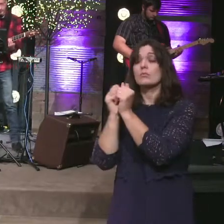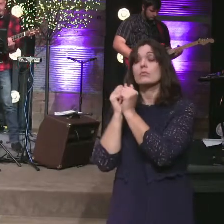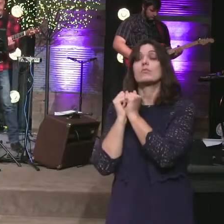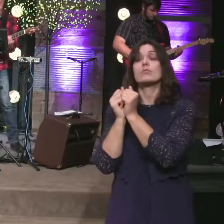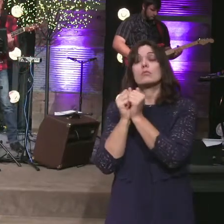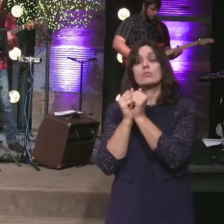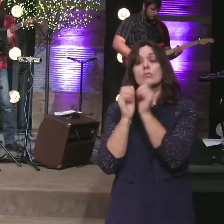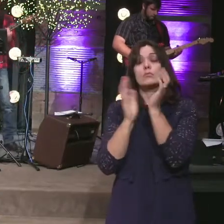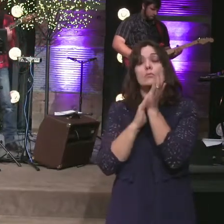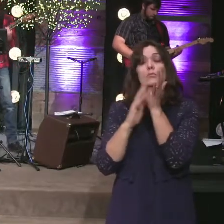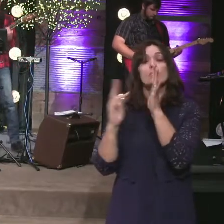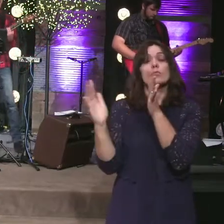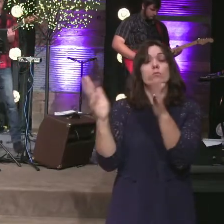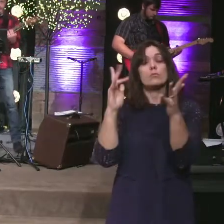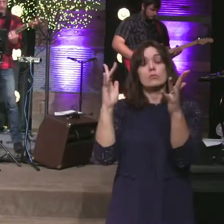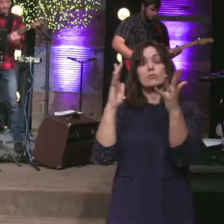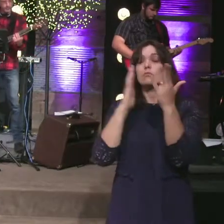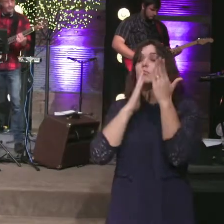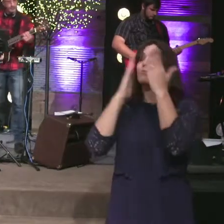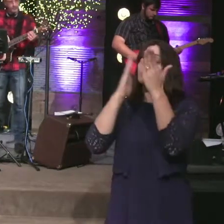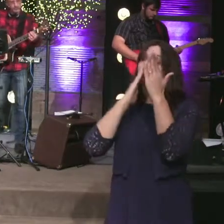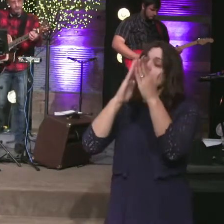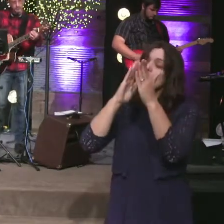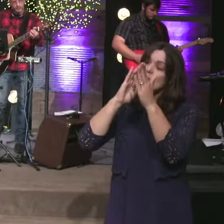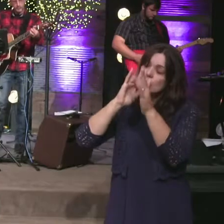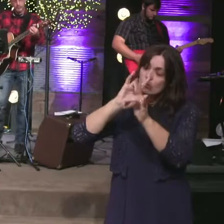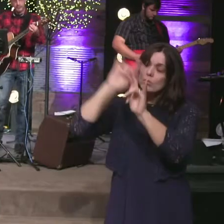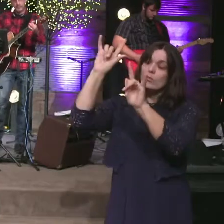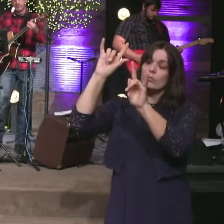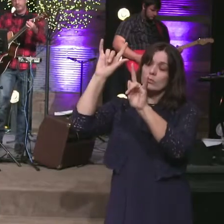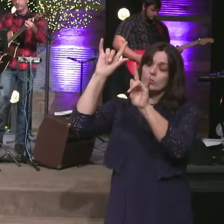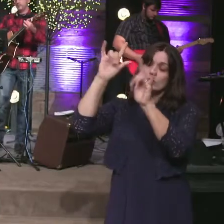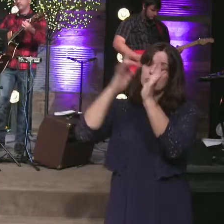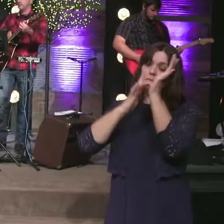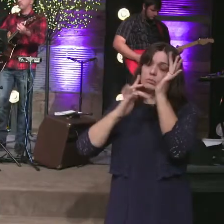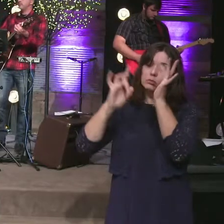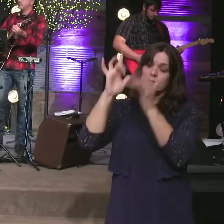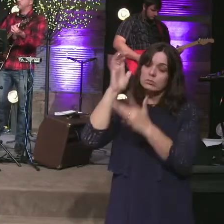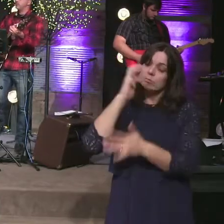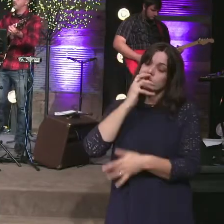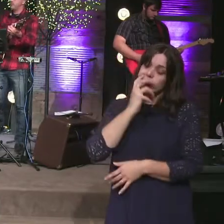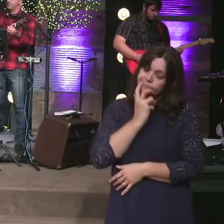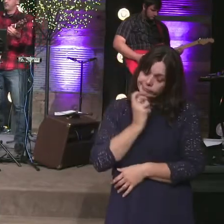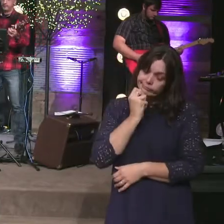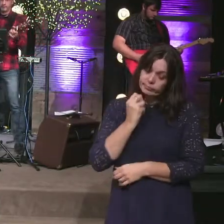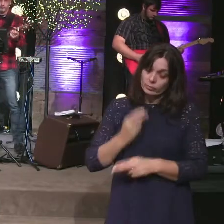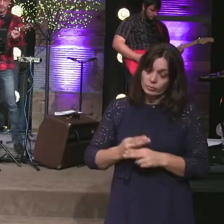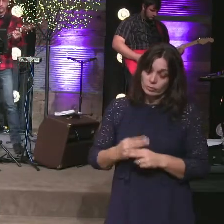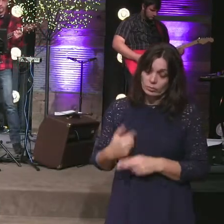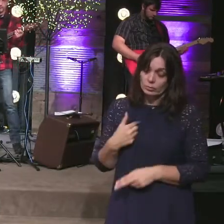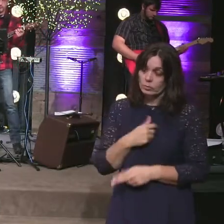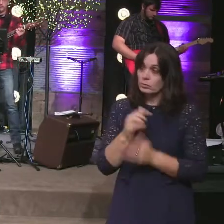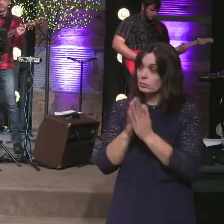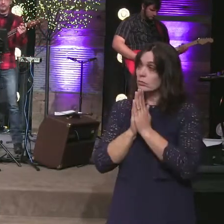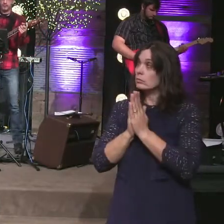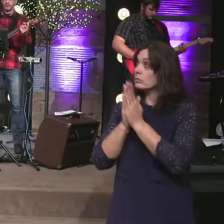praise You. We thank You. We love You. In Jesus' precious name, we pray.